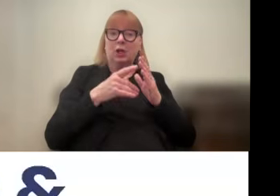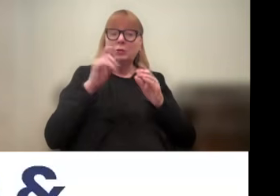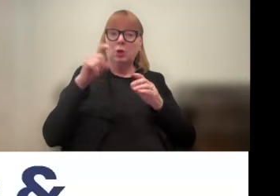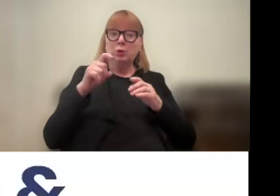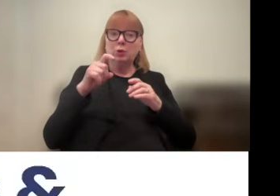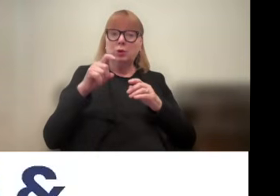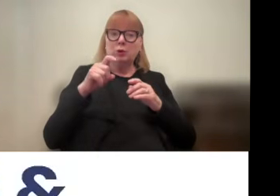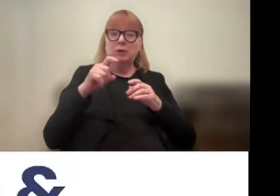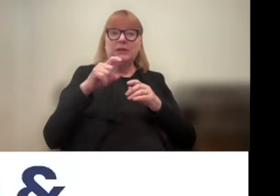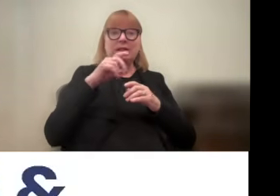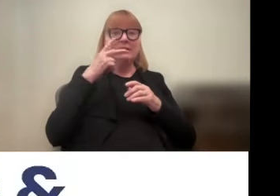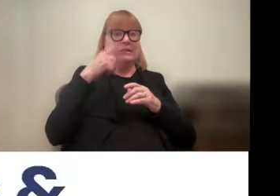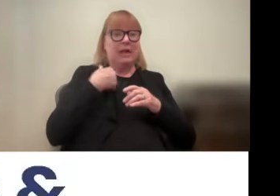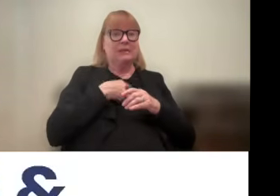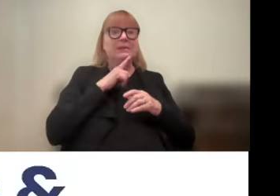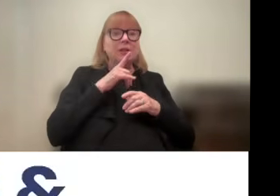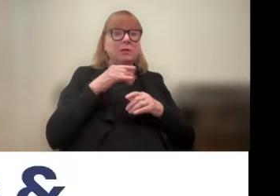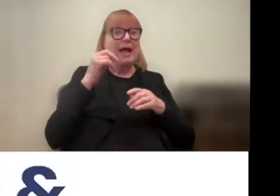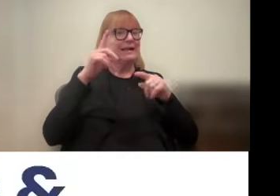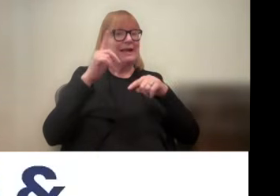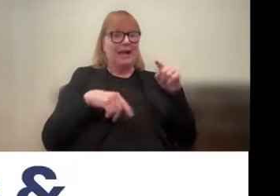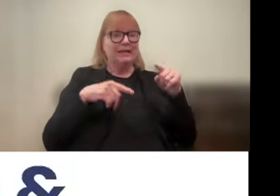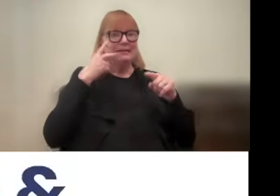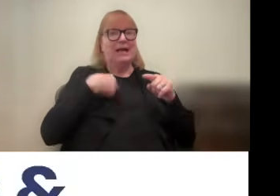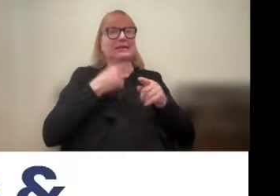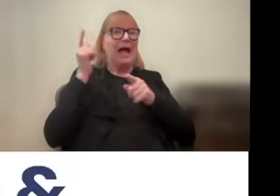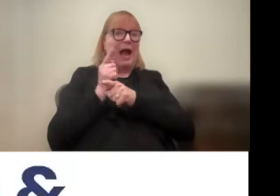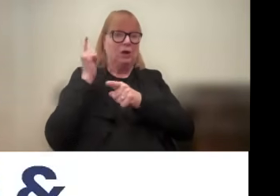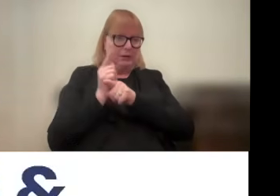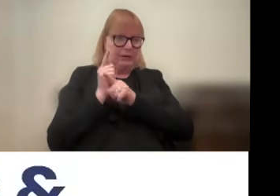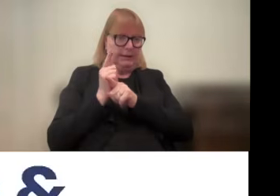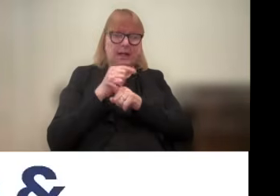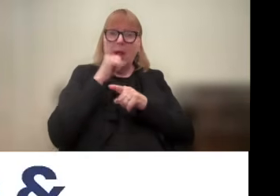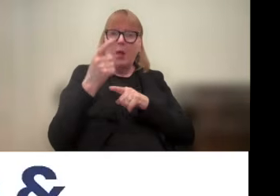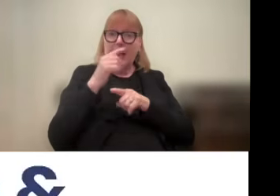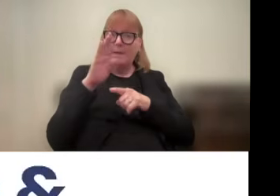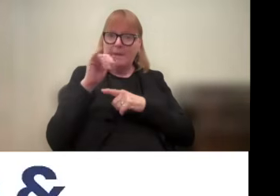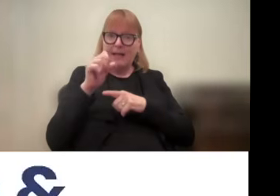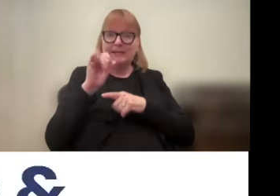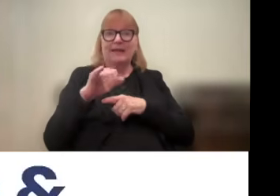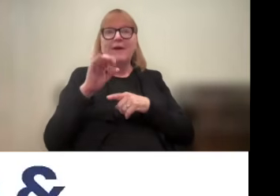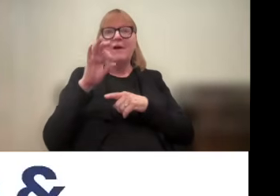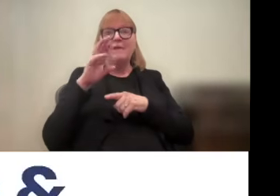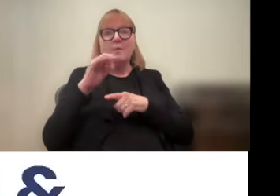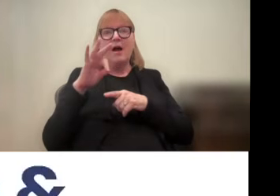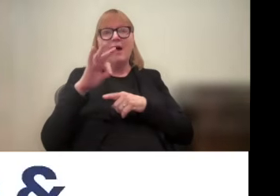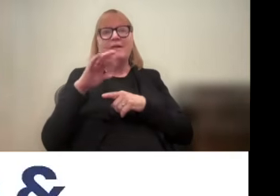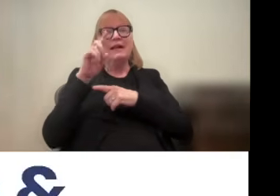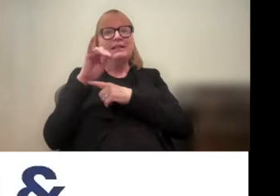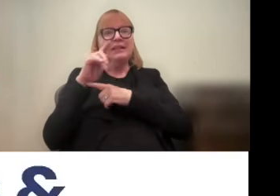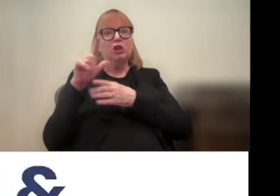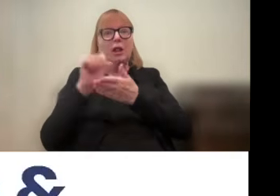supposed to see us literally and can't see us accurately, it's not just bias, it's a form of digital